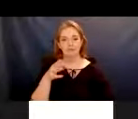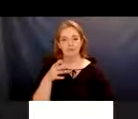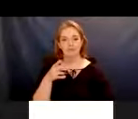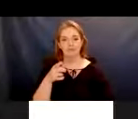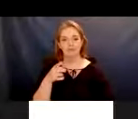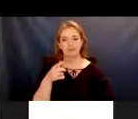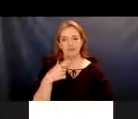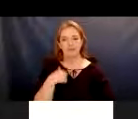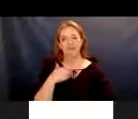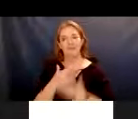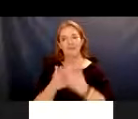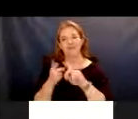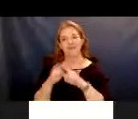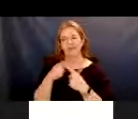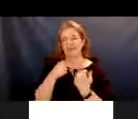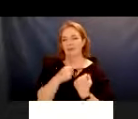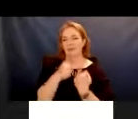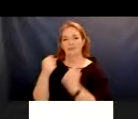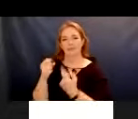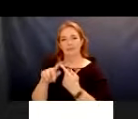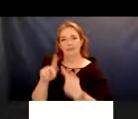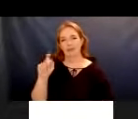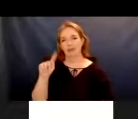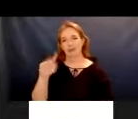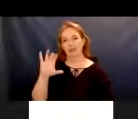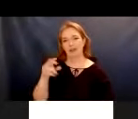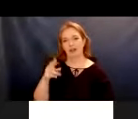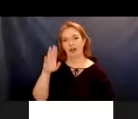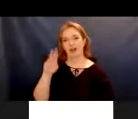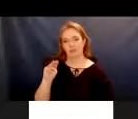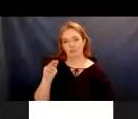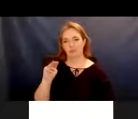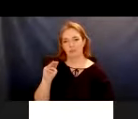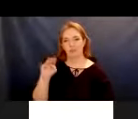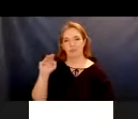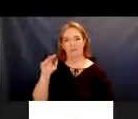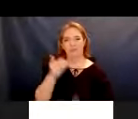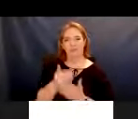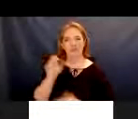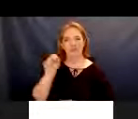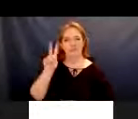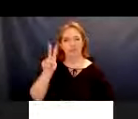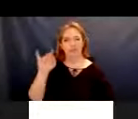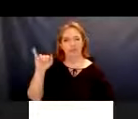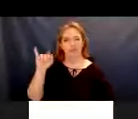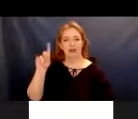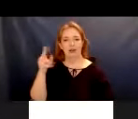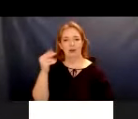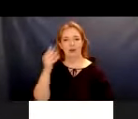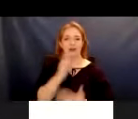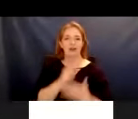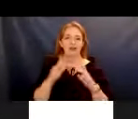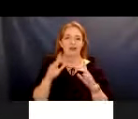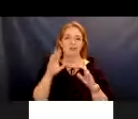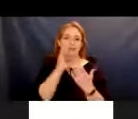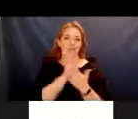some buddies drove up to Ketchum, Idaho. These are some photos from on the way and on the way there and